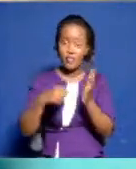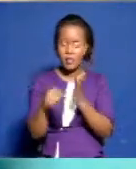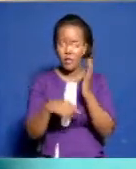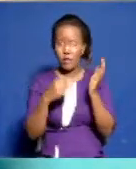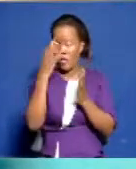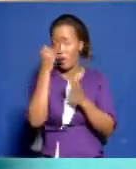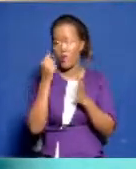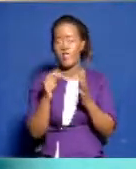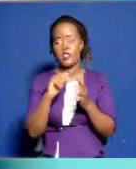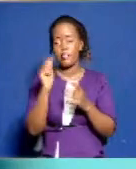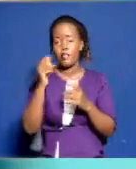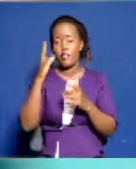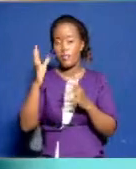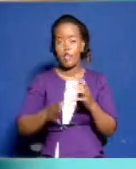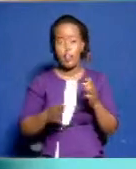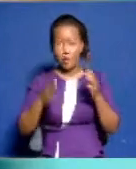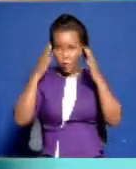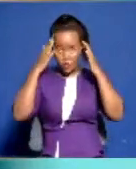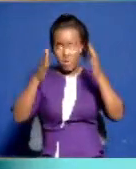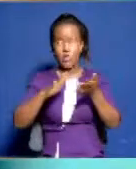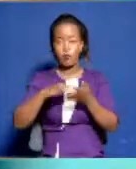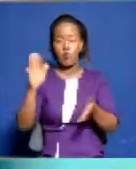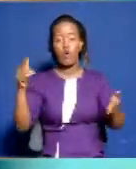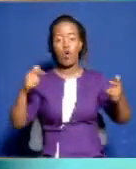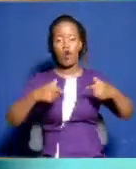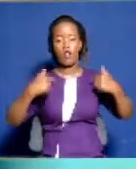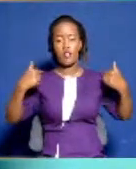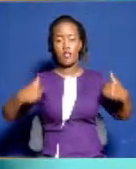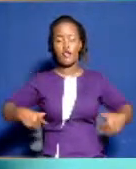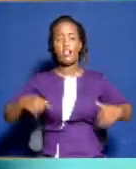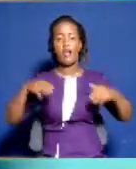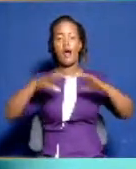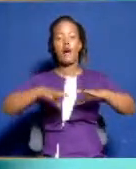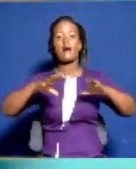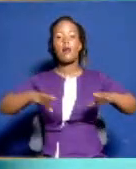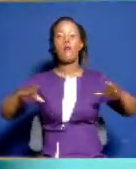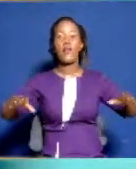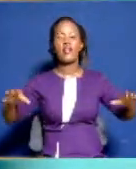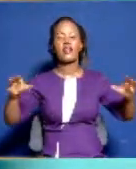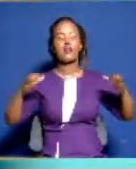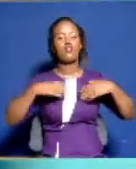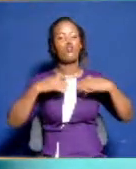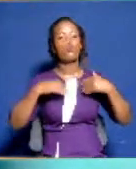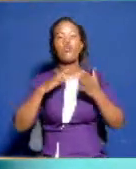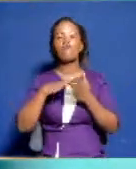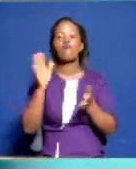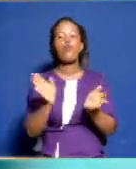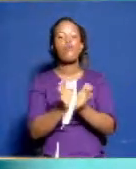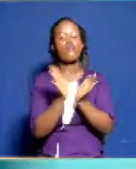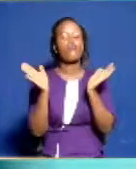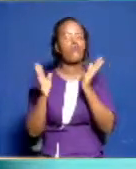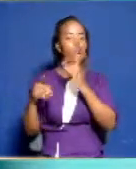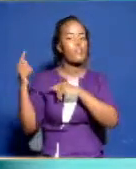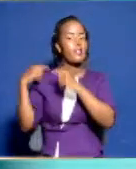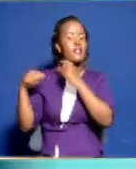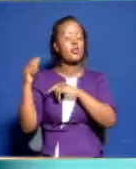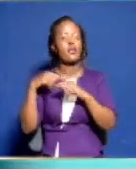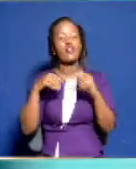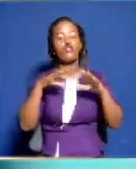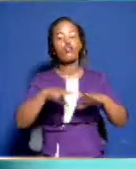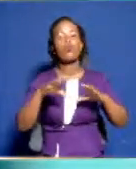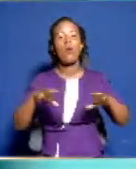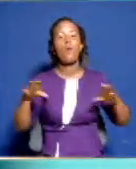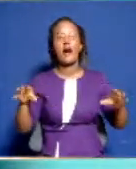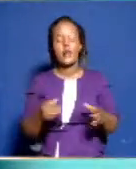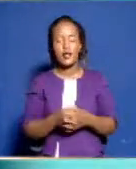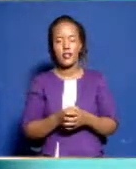explores China's lucrative market in an effort to boost earnings and diversify from traditional markets. To boost sales, flower farms